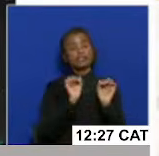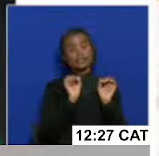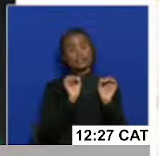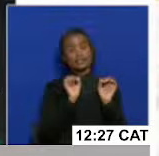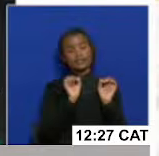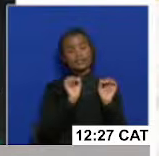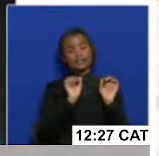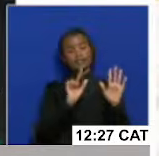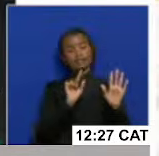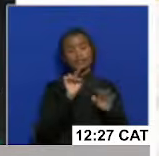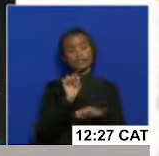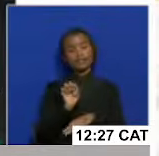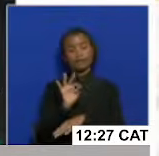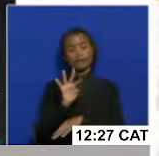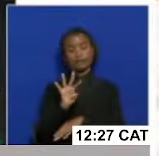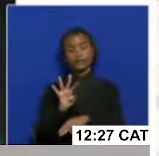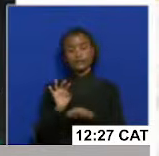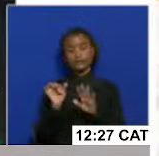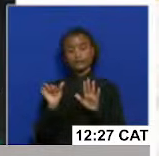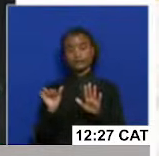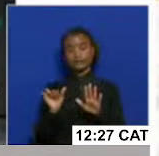safe?